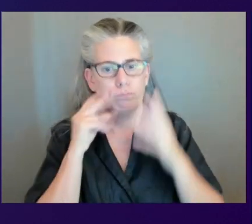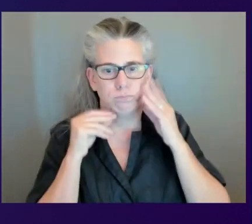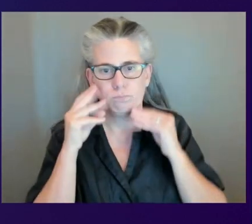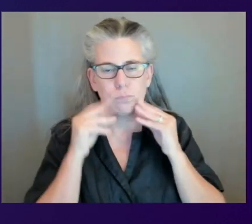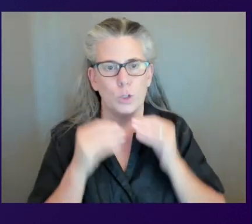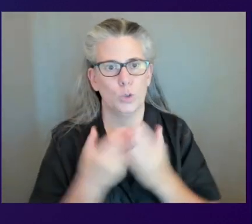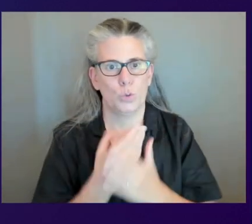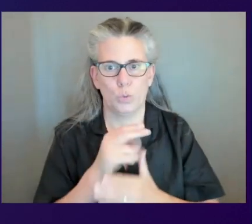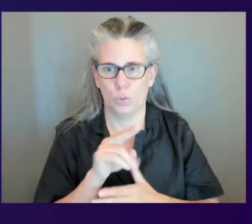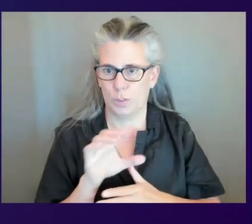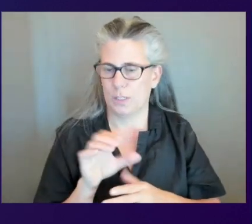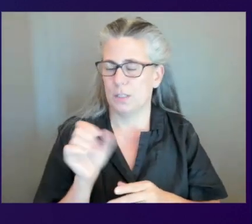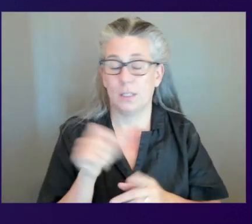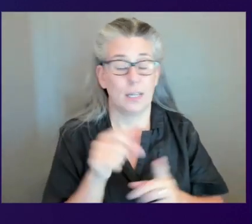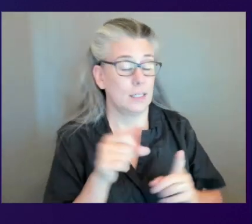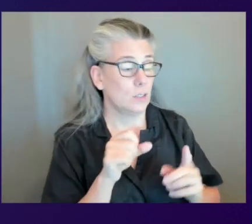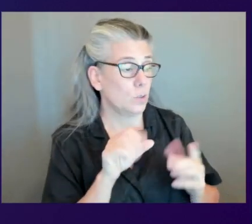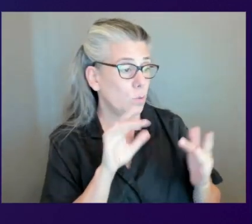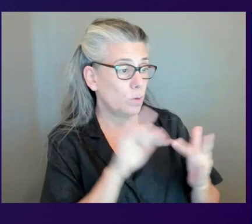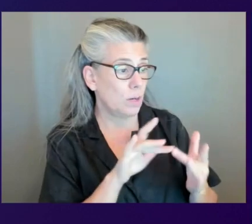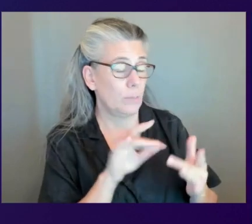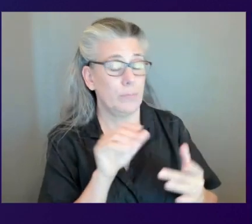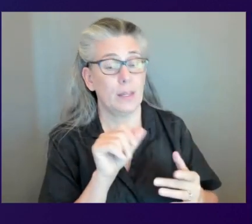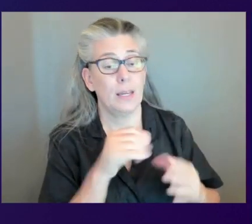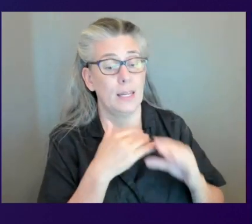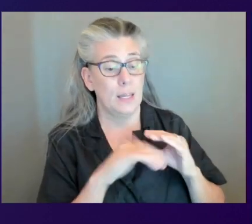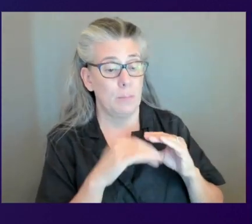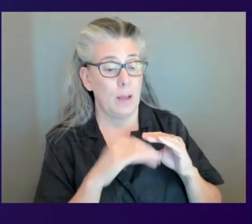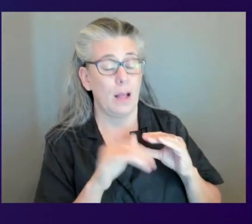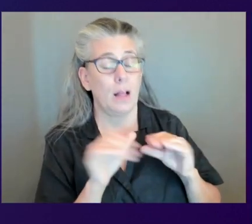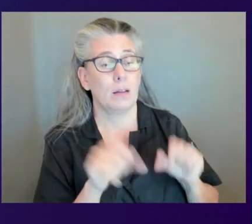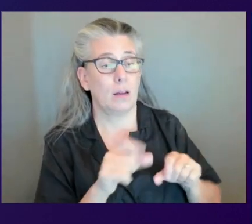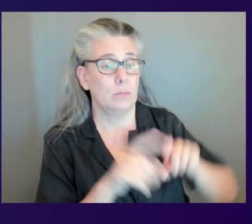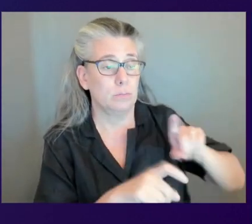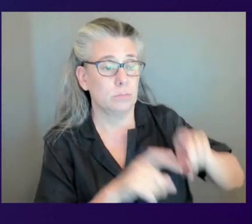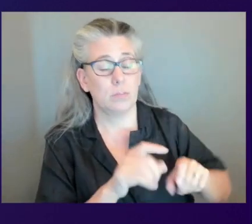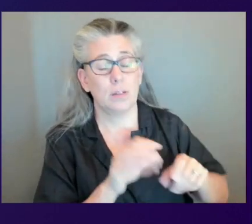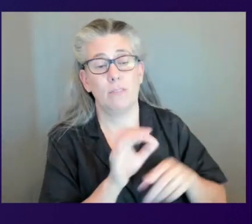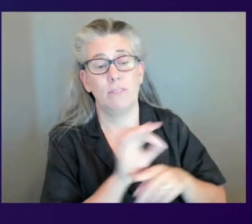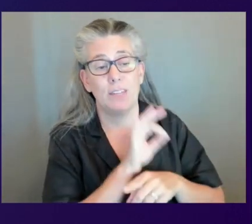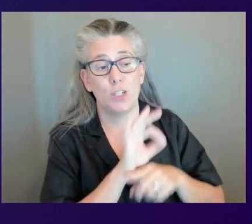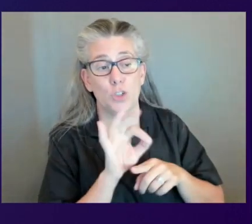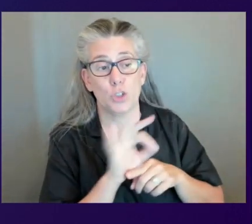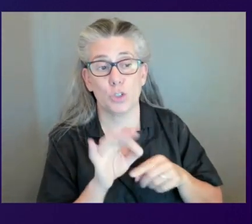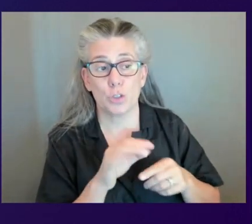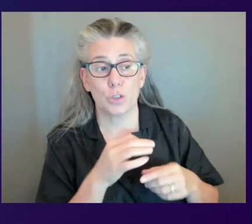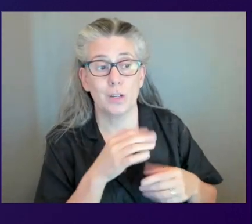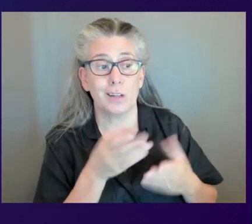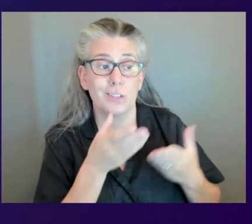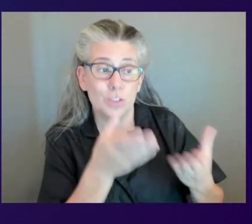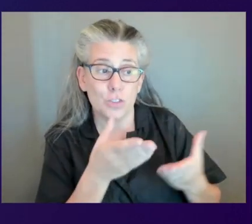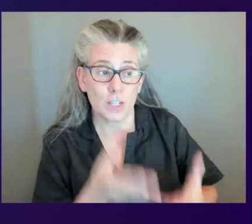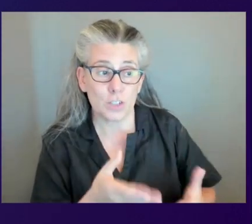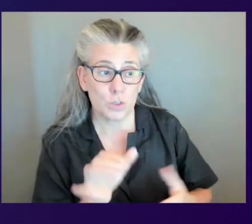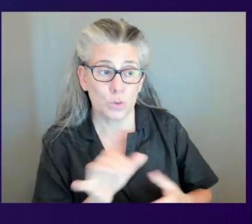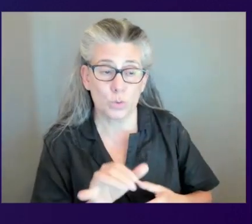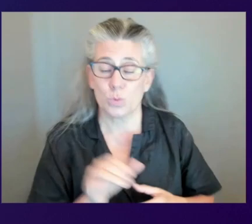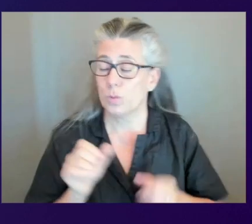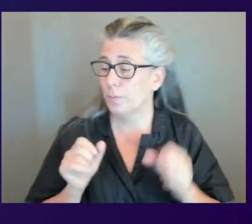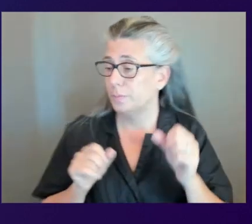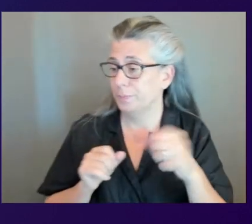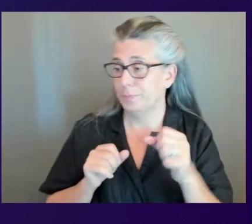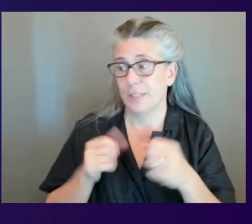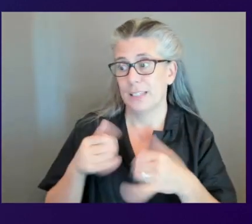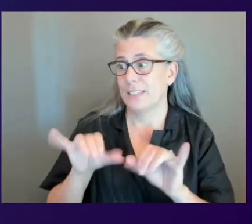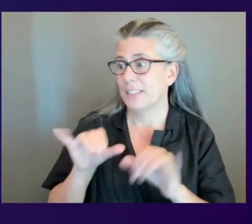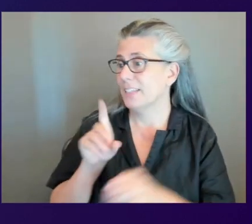on that email alias as well. Absolutely. If you've got feature requests, things that you want added to the service. Yeah, it's welcomed. Still day one, and we're